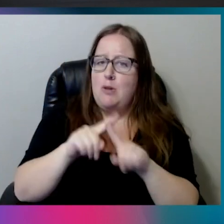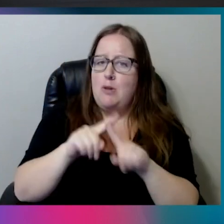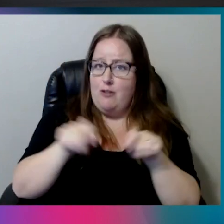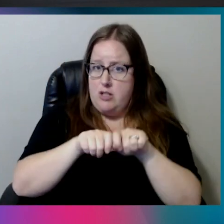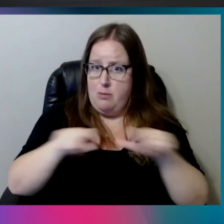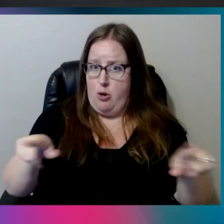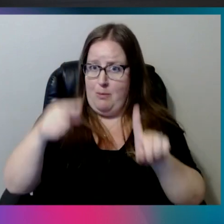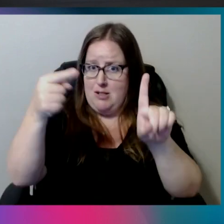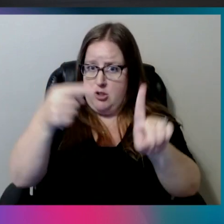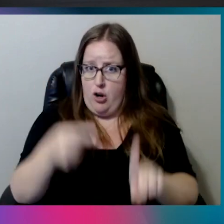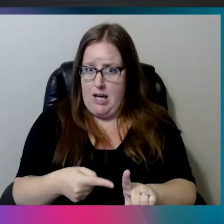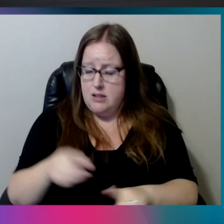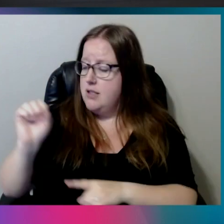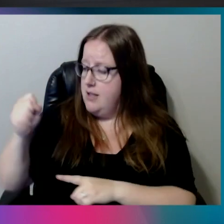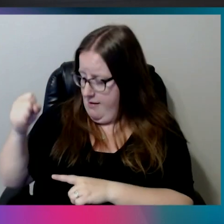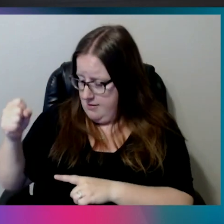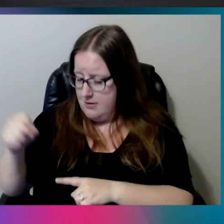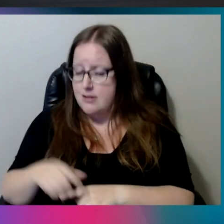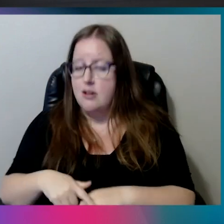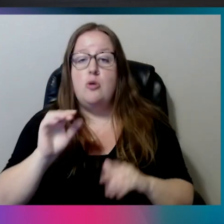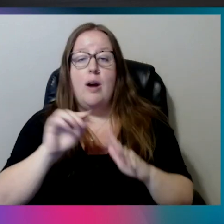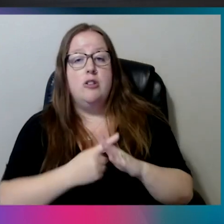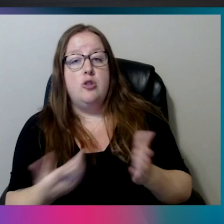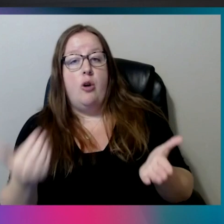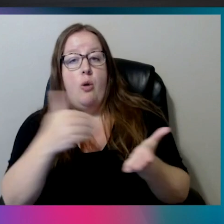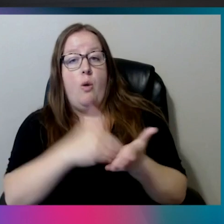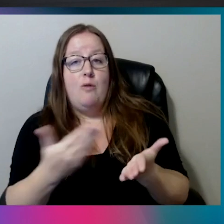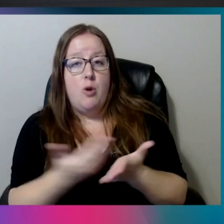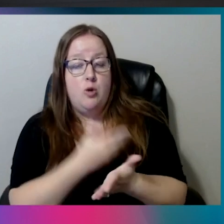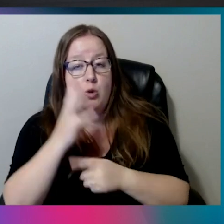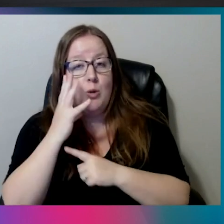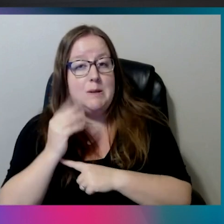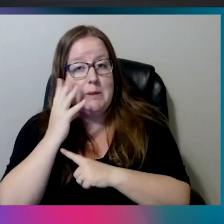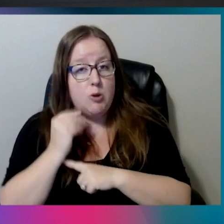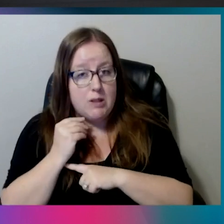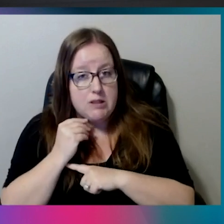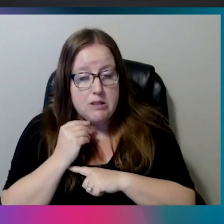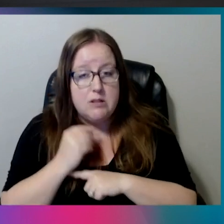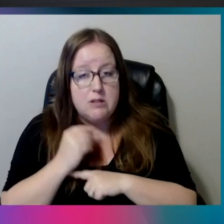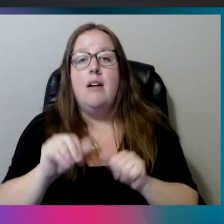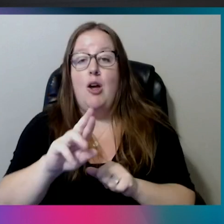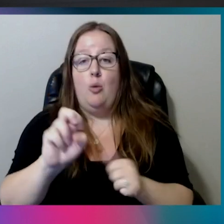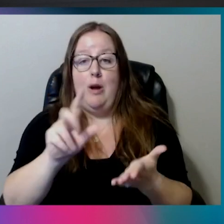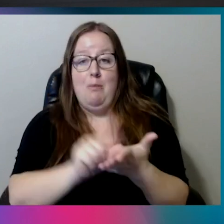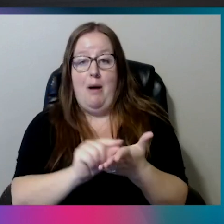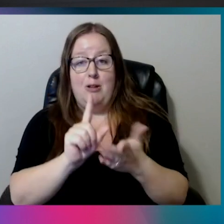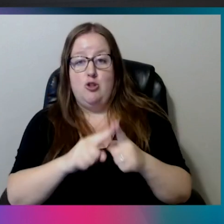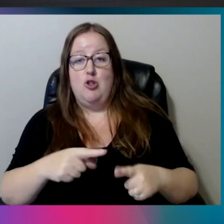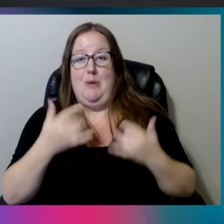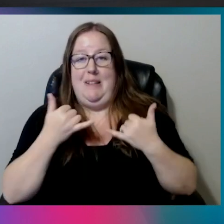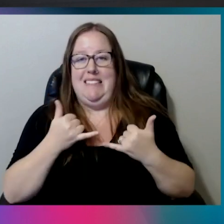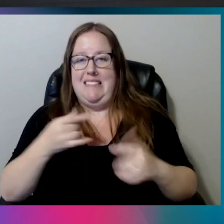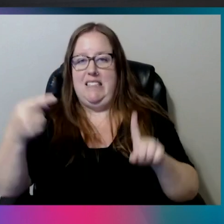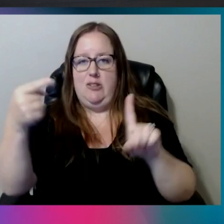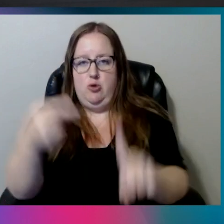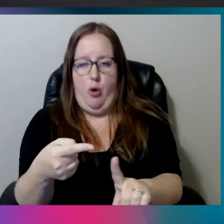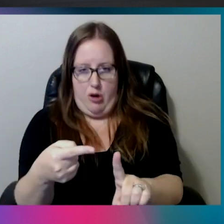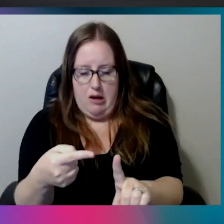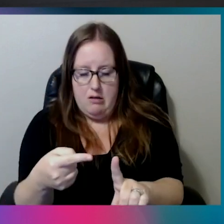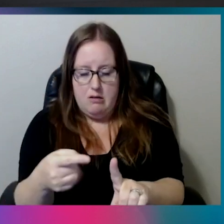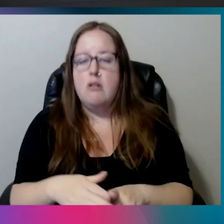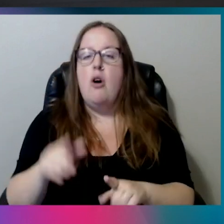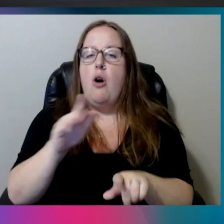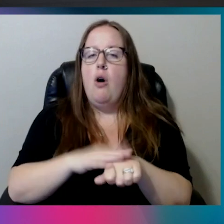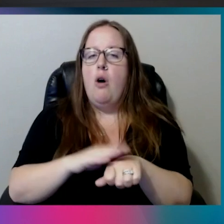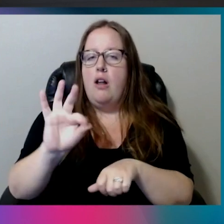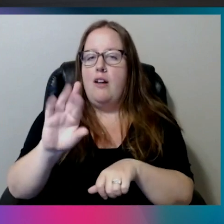Yeah. If I click Start over here in the new experience, I can do a republish to an existing target. You'll see it already knows it's on Fargate. Right.